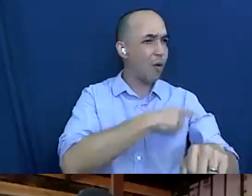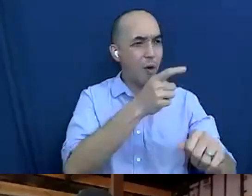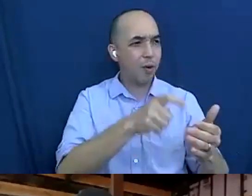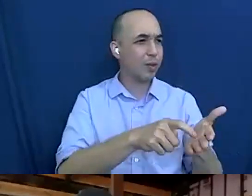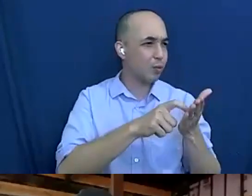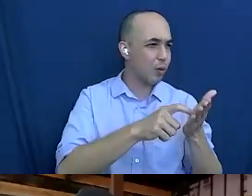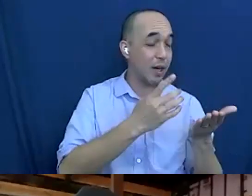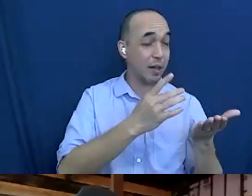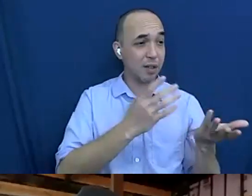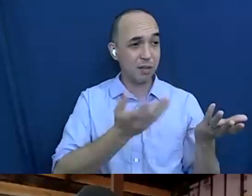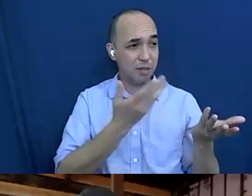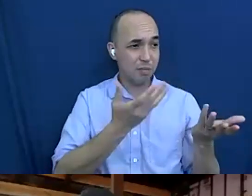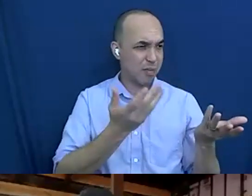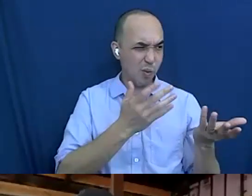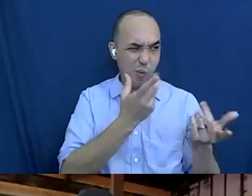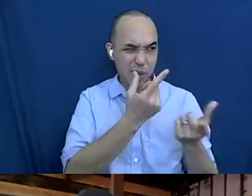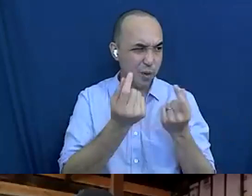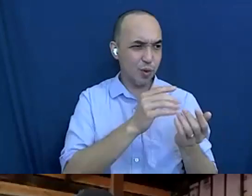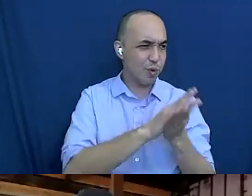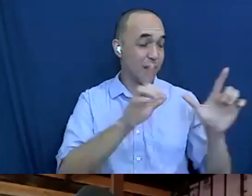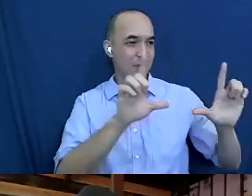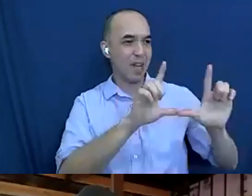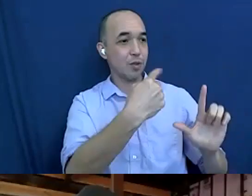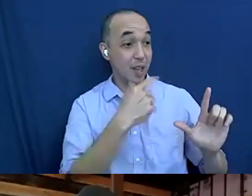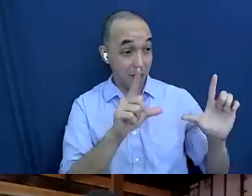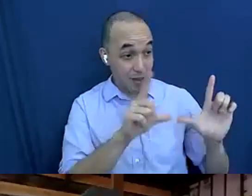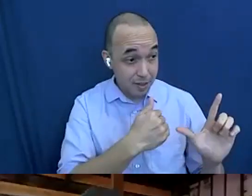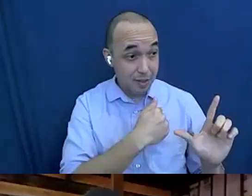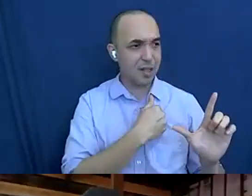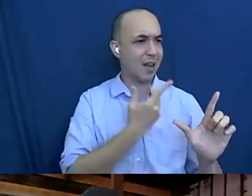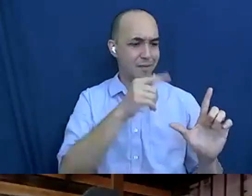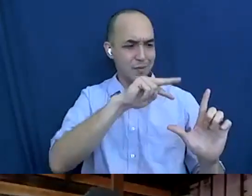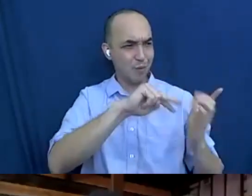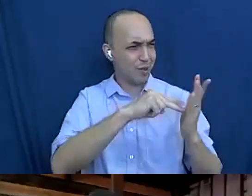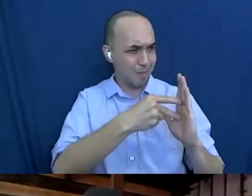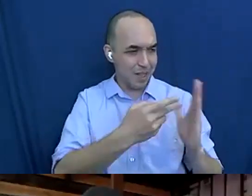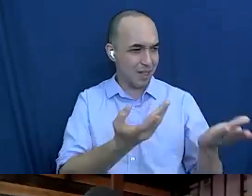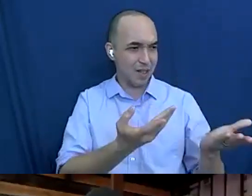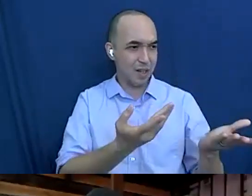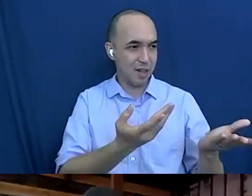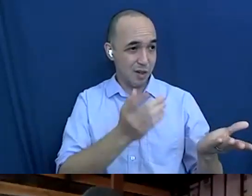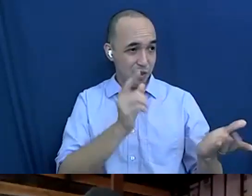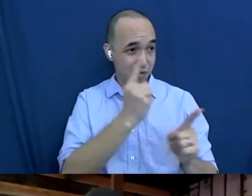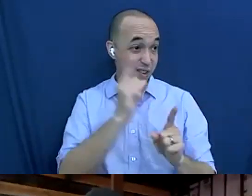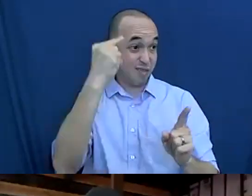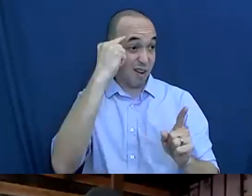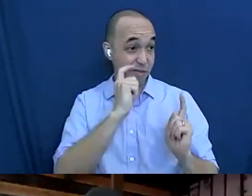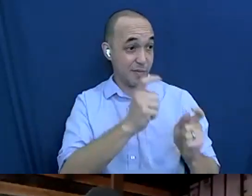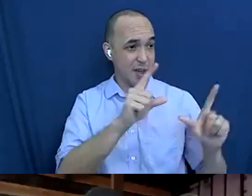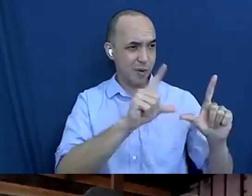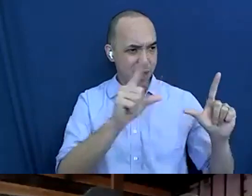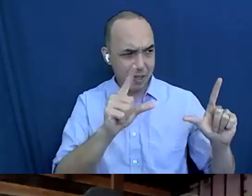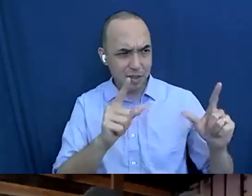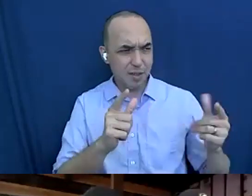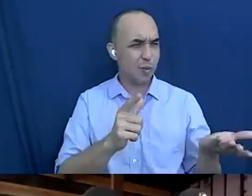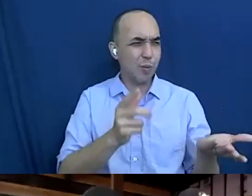is it? What do you have to do exactly to become, because you're licensed, you have a license from the government to be able to hold these birds, and what